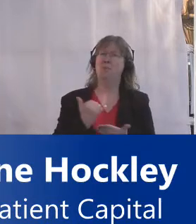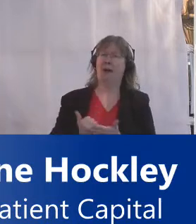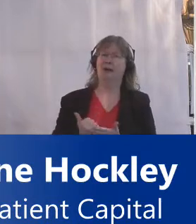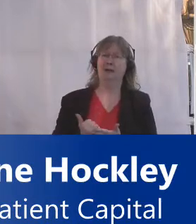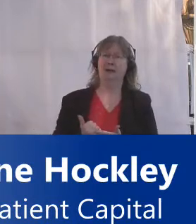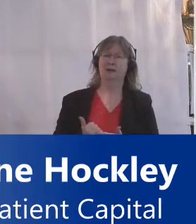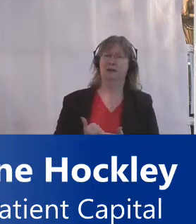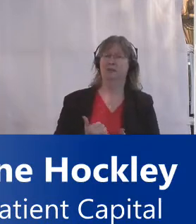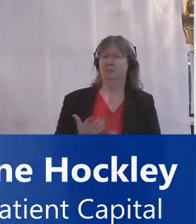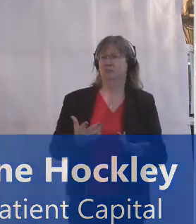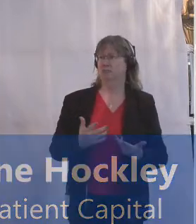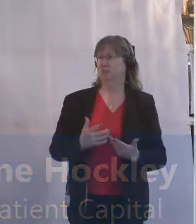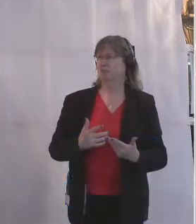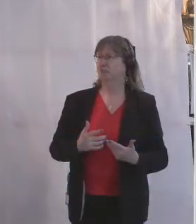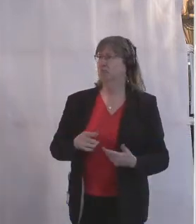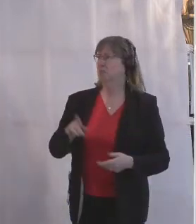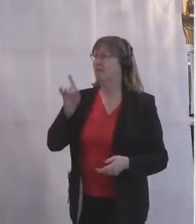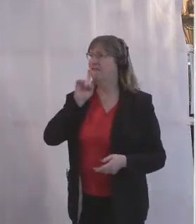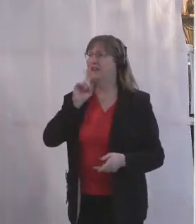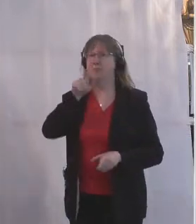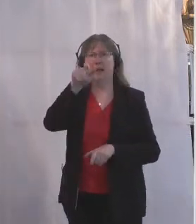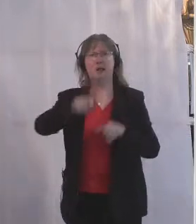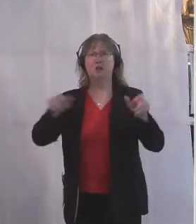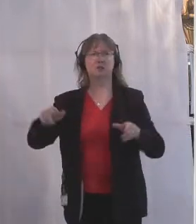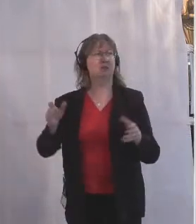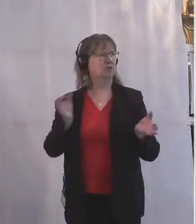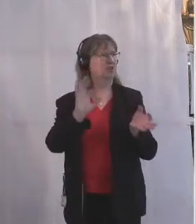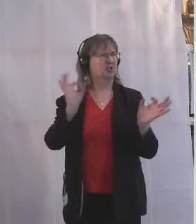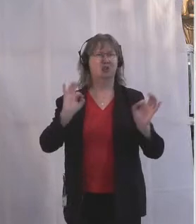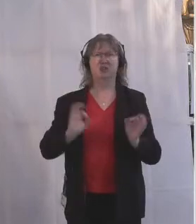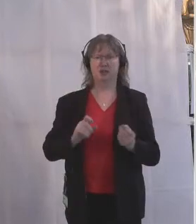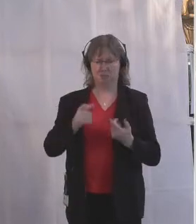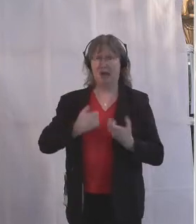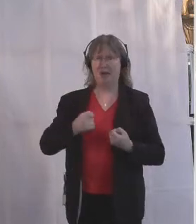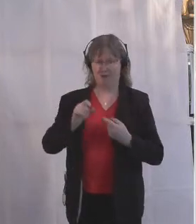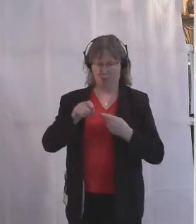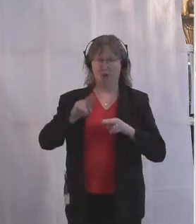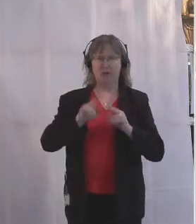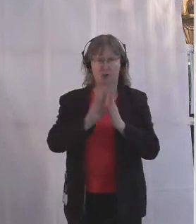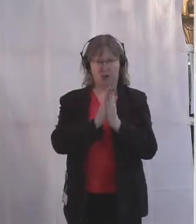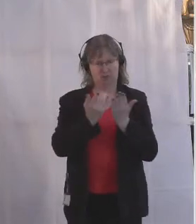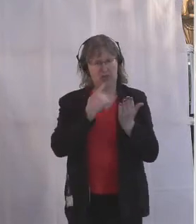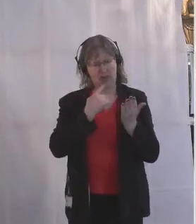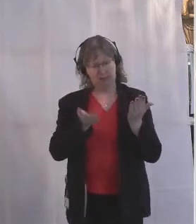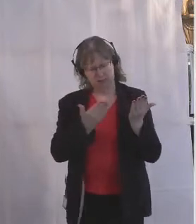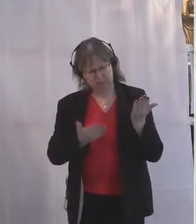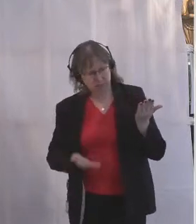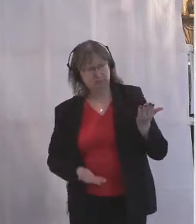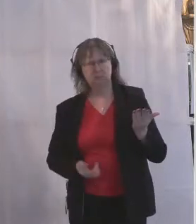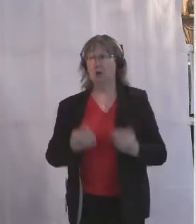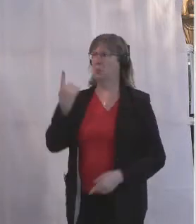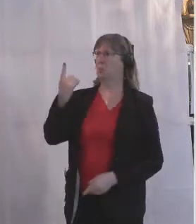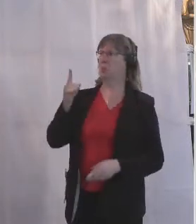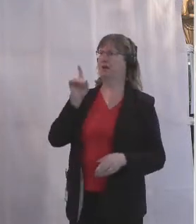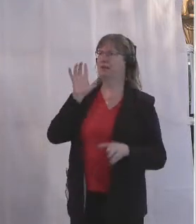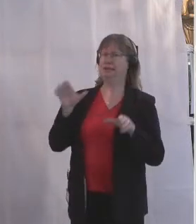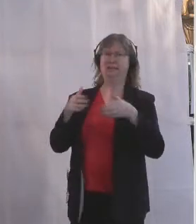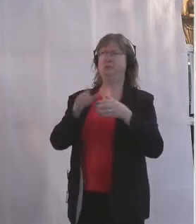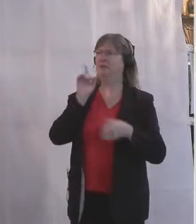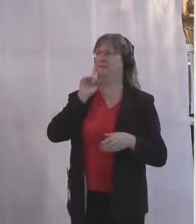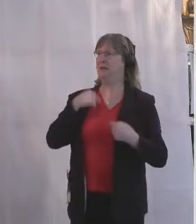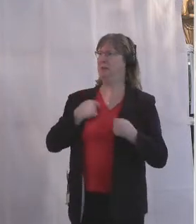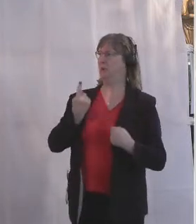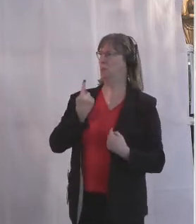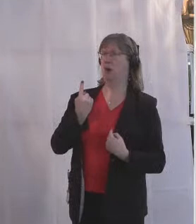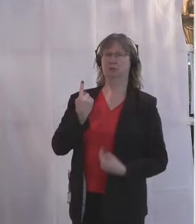mind that I had no female customers sitting within my portfolio, and that I was the only female in my team, because that one about you can't